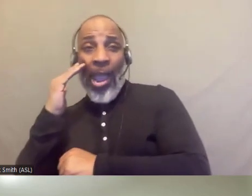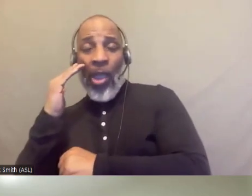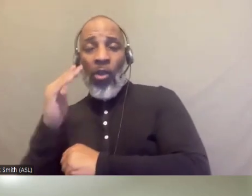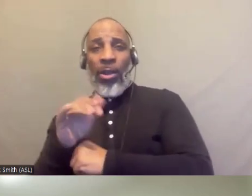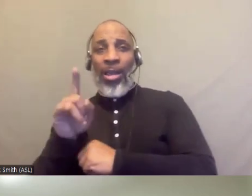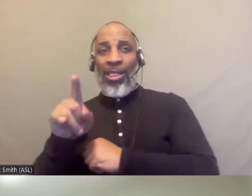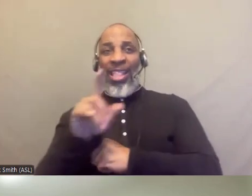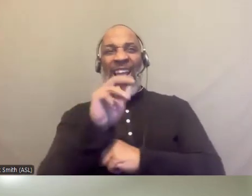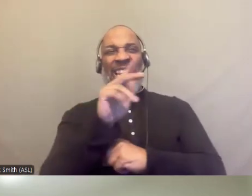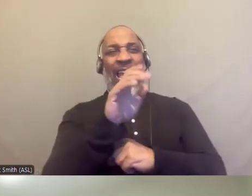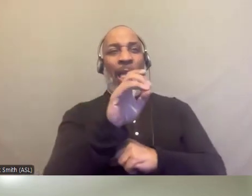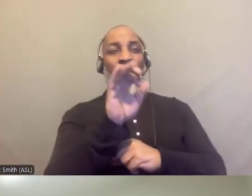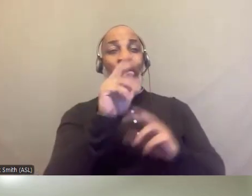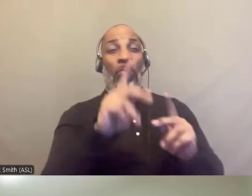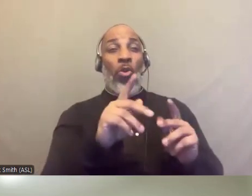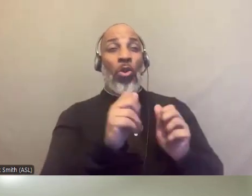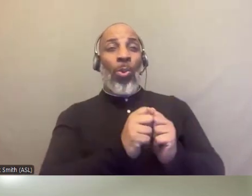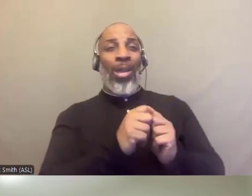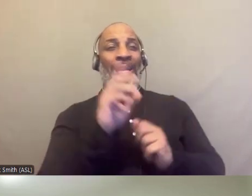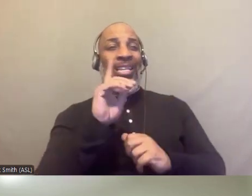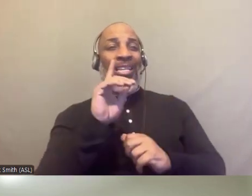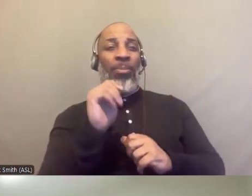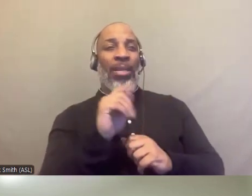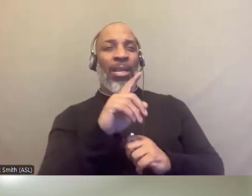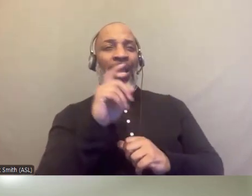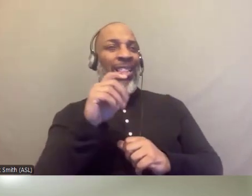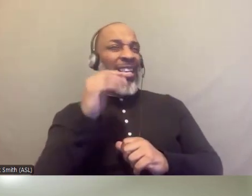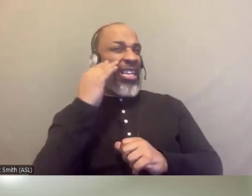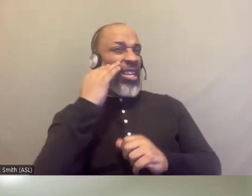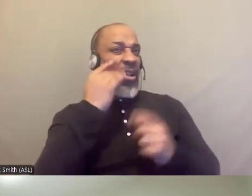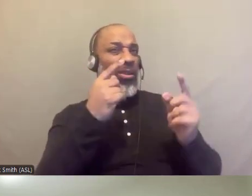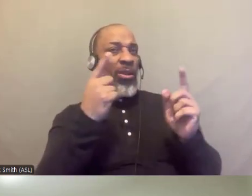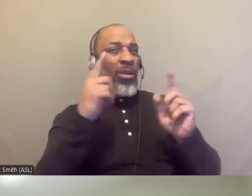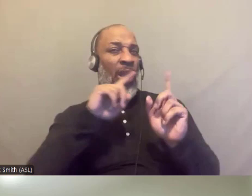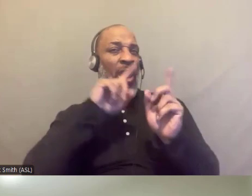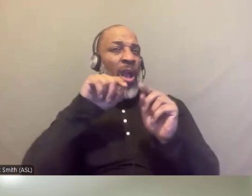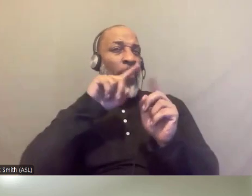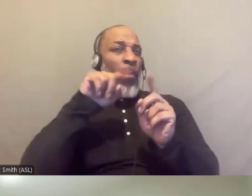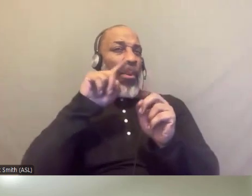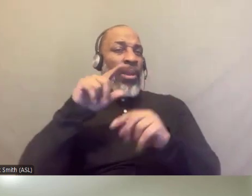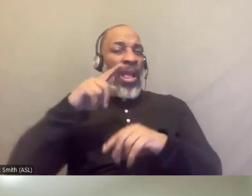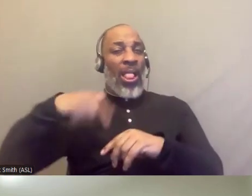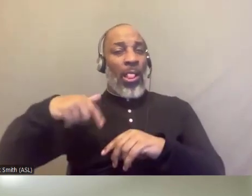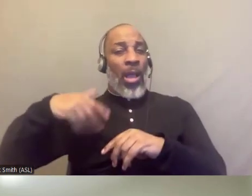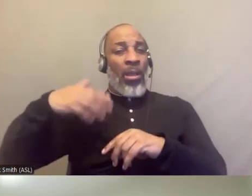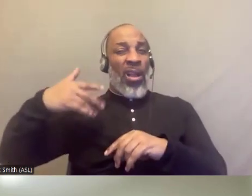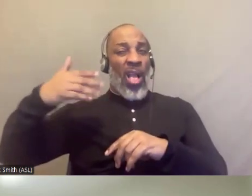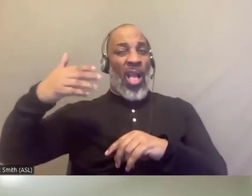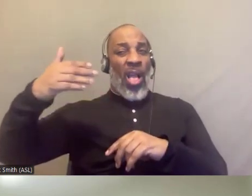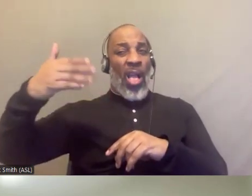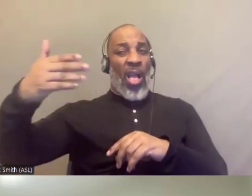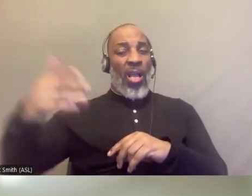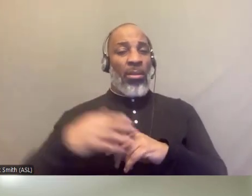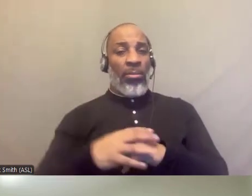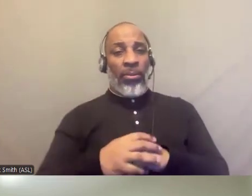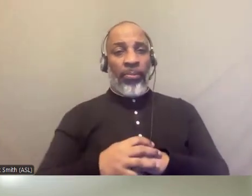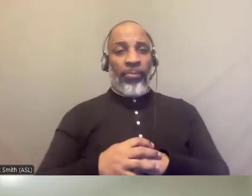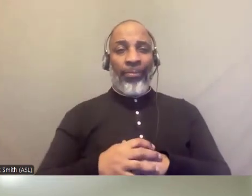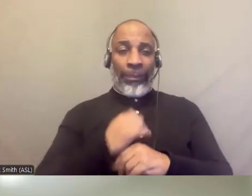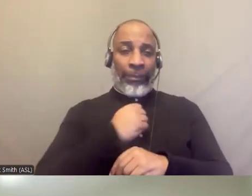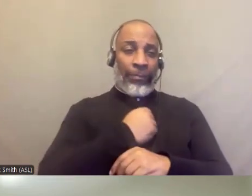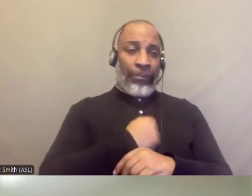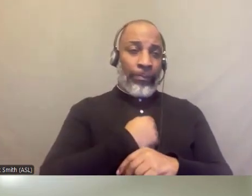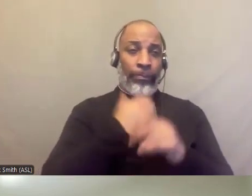that Natalie is a person with a disability. I think that they just know that she's coming in occasionally late for work. So